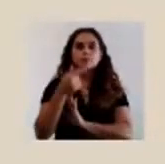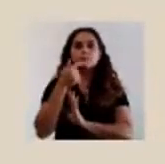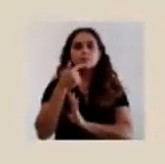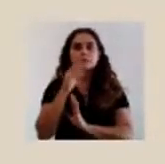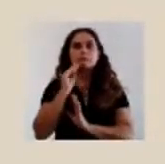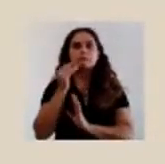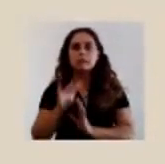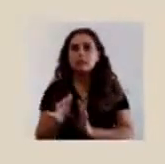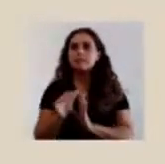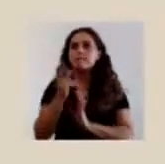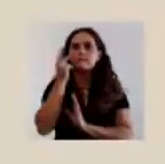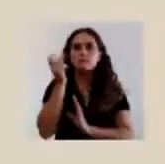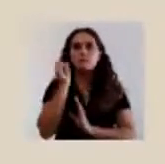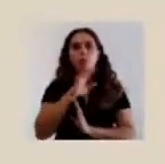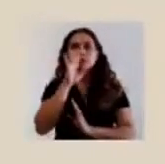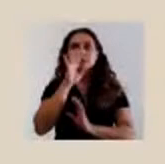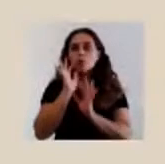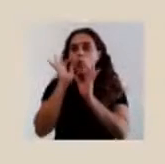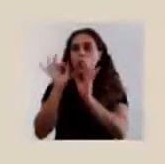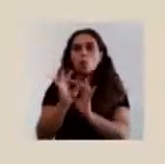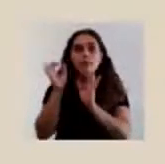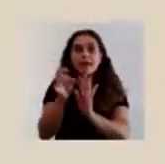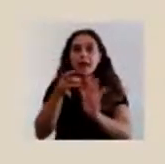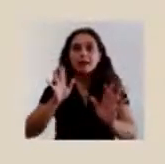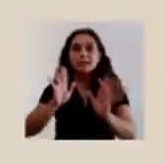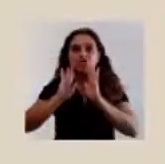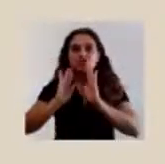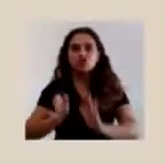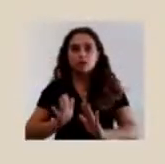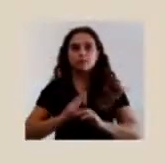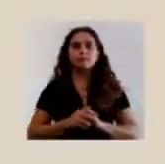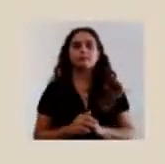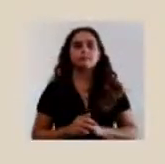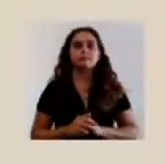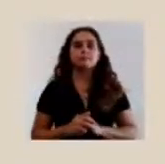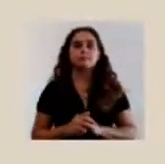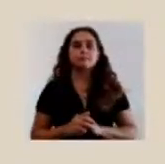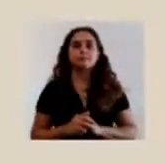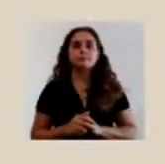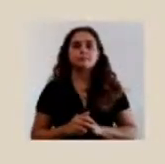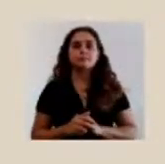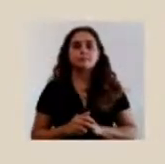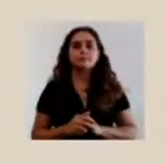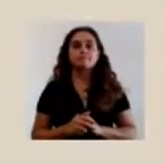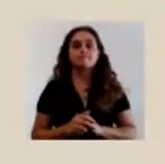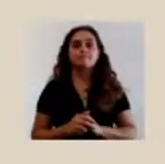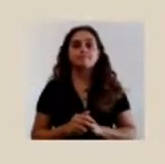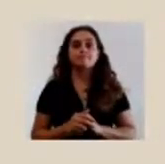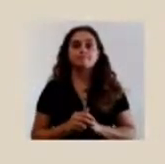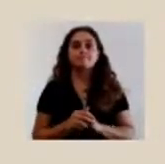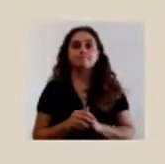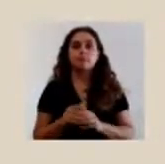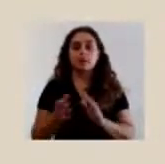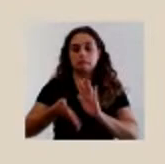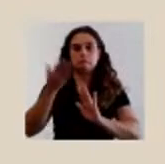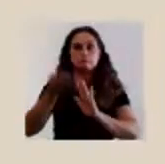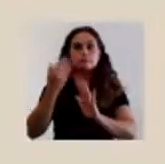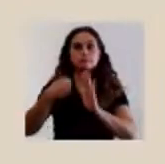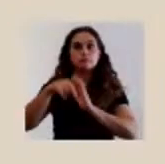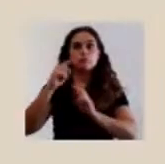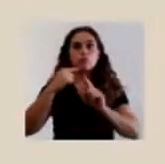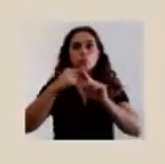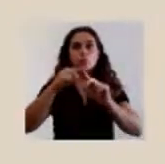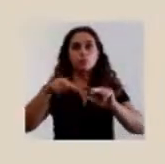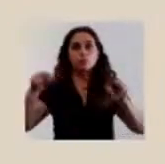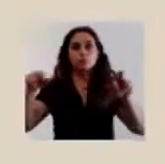son could survive if he received immediate medical attention. Showing the meaning of haste, they rushed